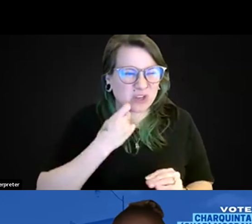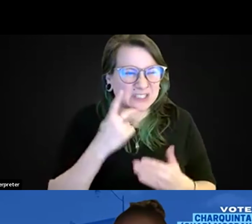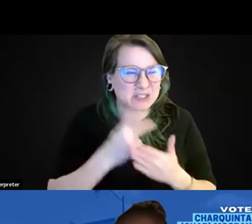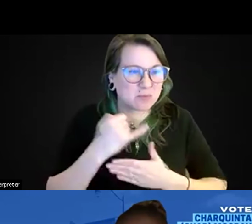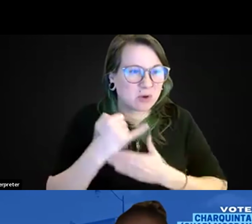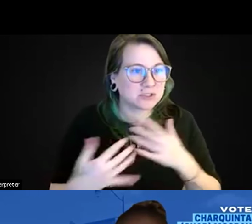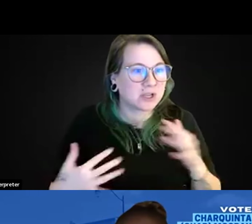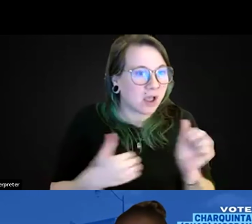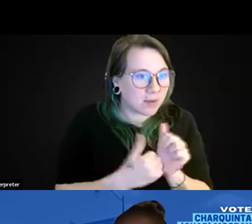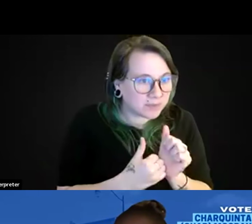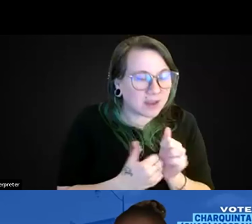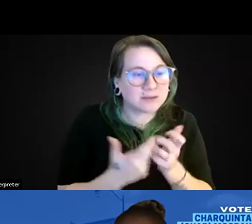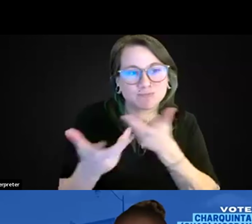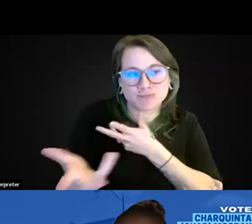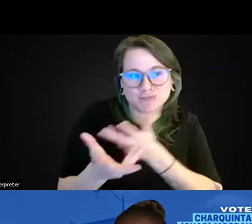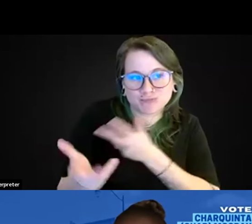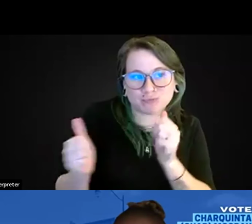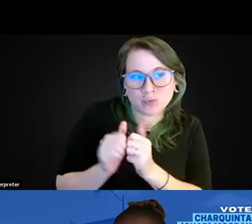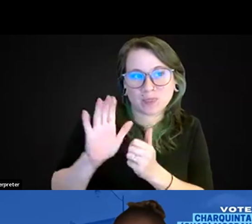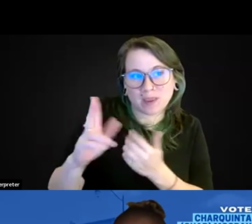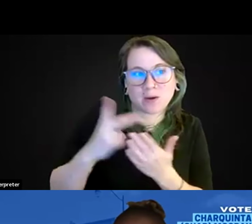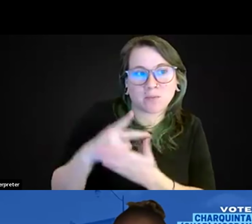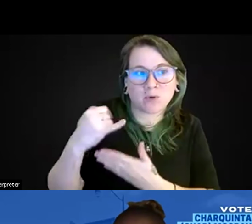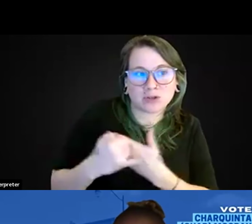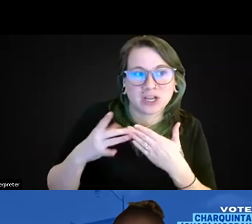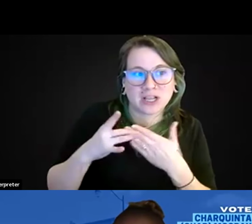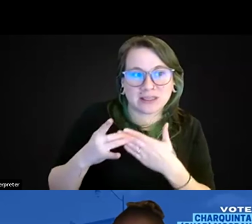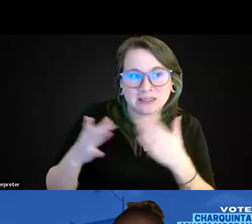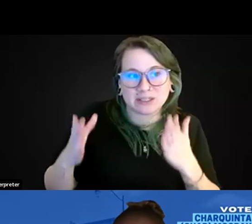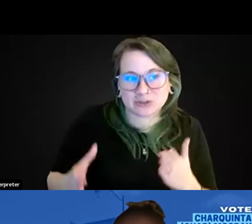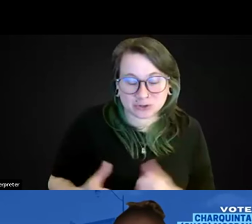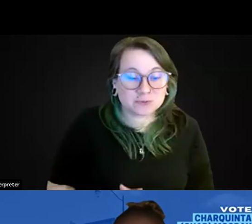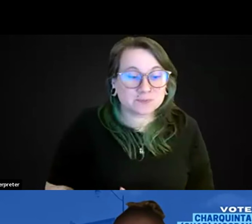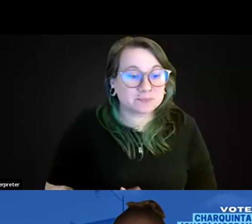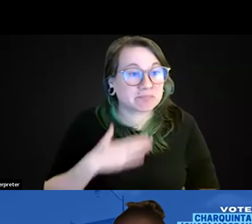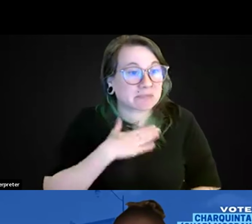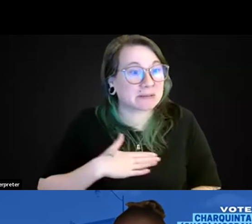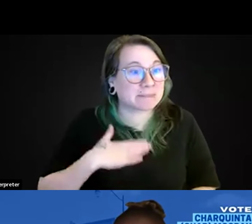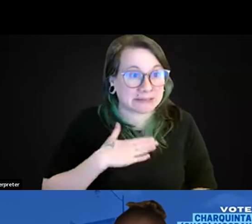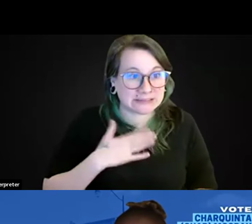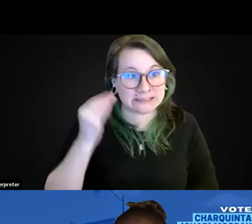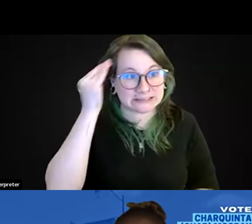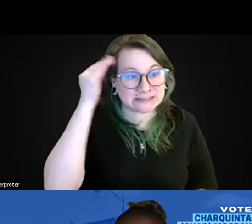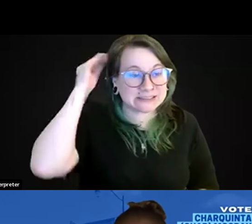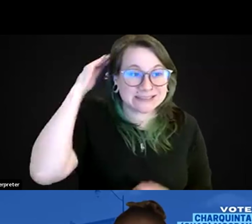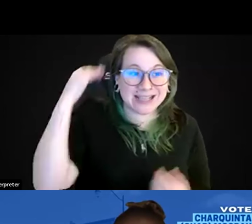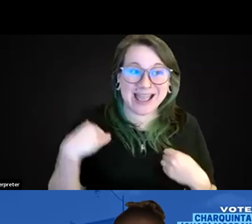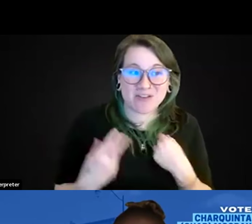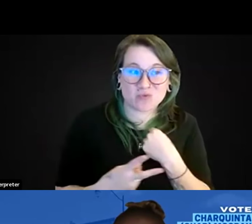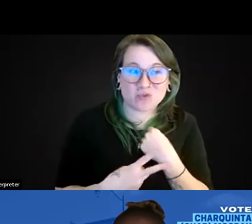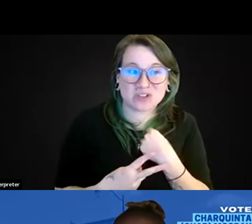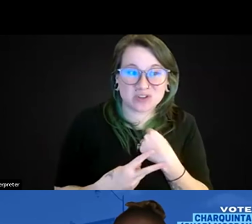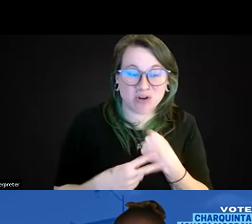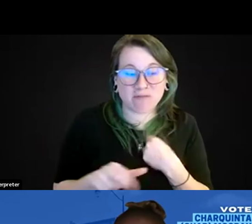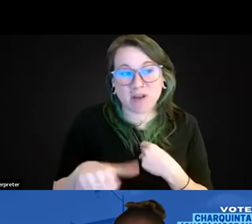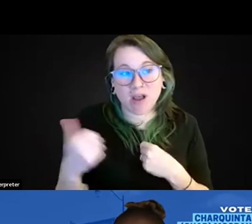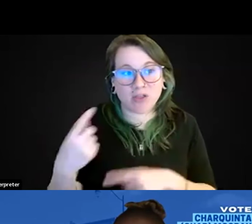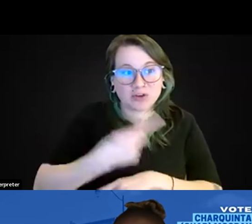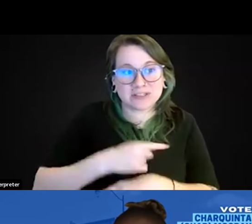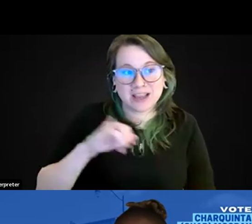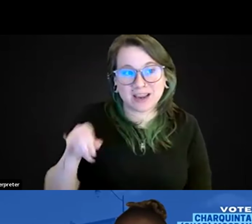also engage with Metro's project leaders. Please be aware that they have reserved an alternate date of